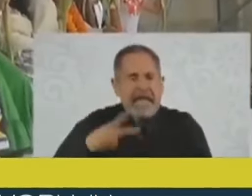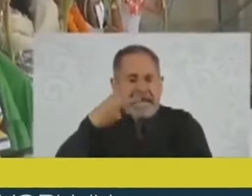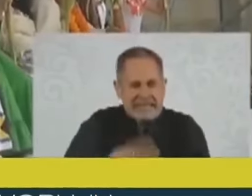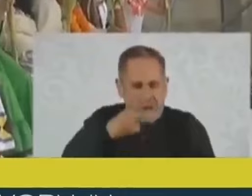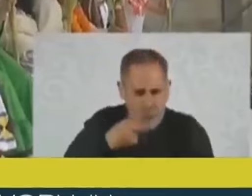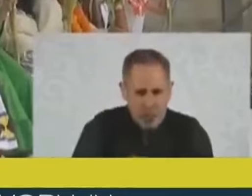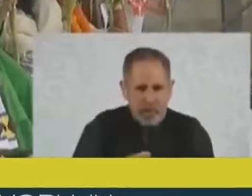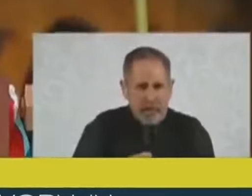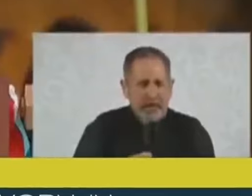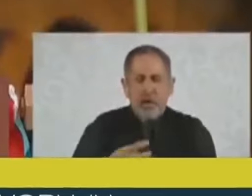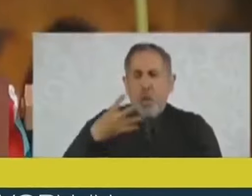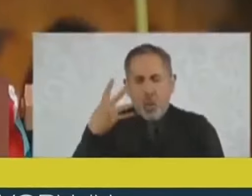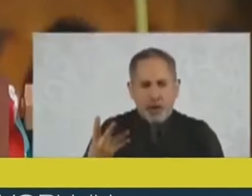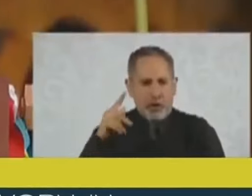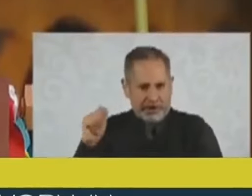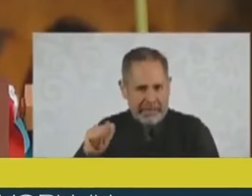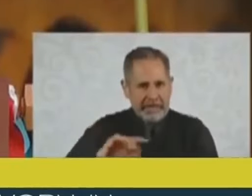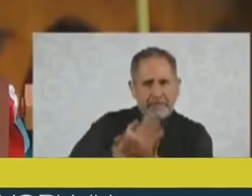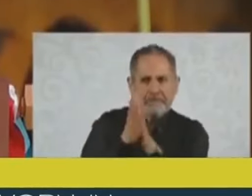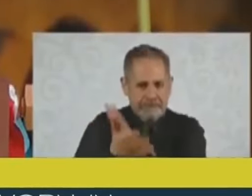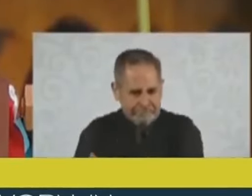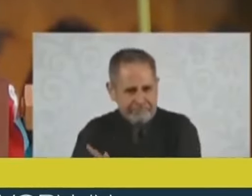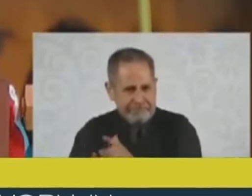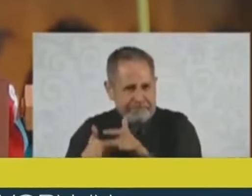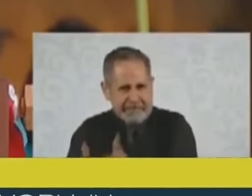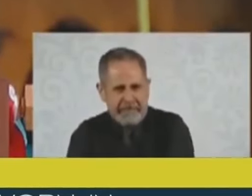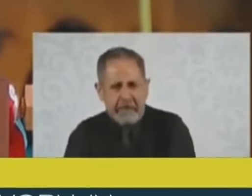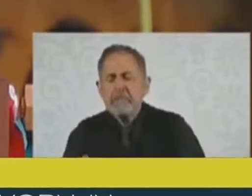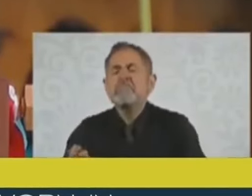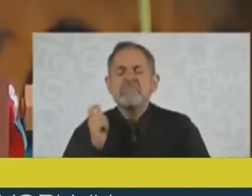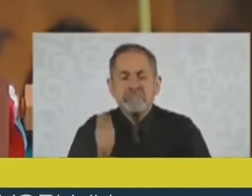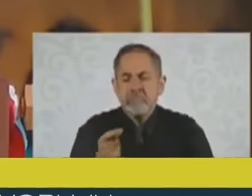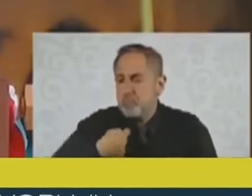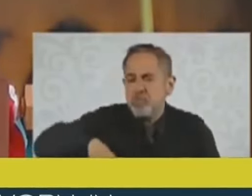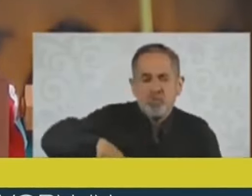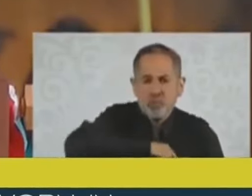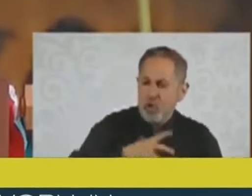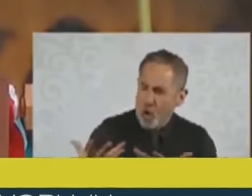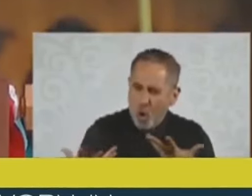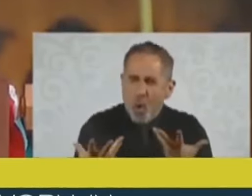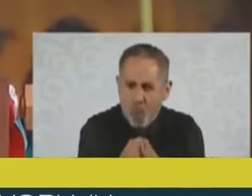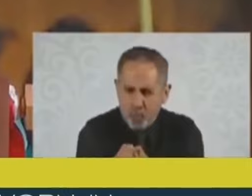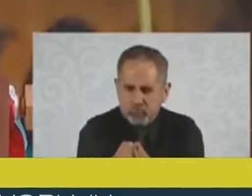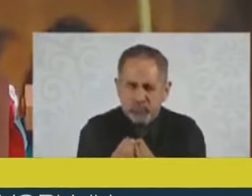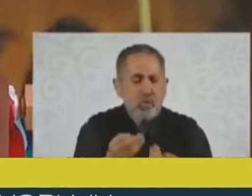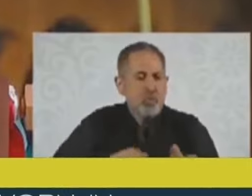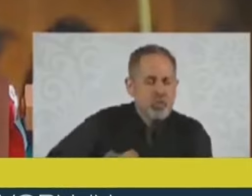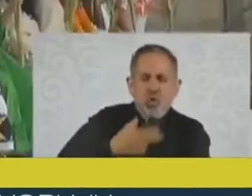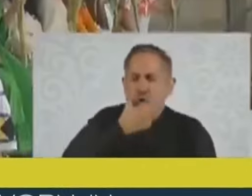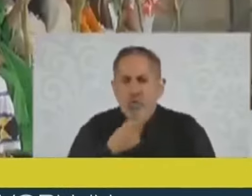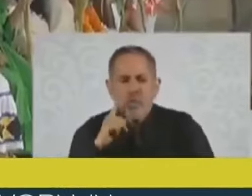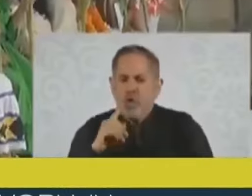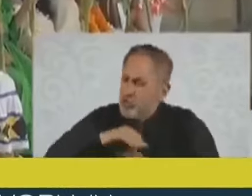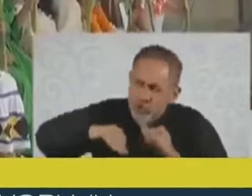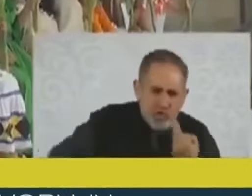And I'm clear about the fact that the second stage of the fourth transformation will